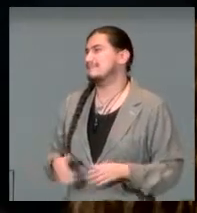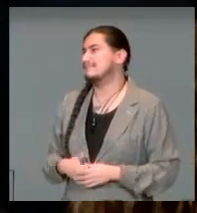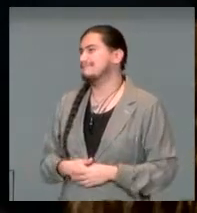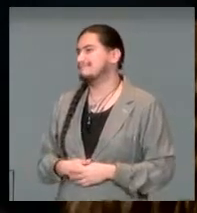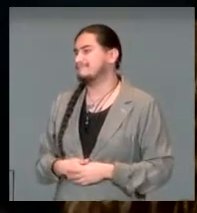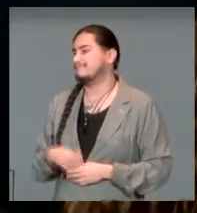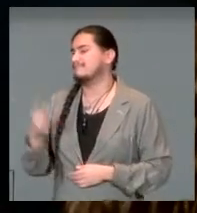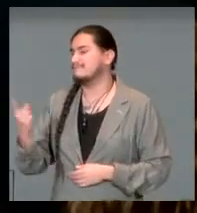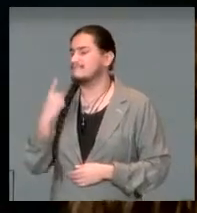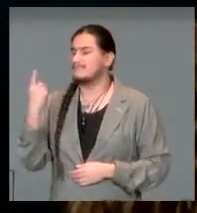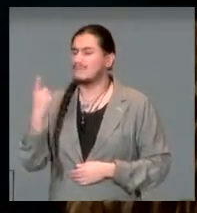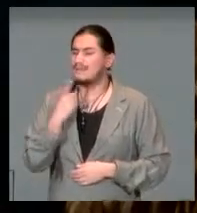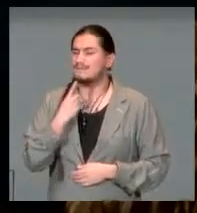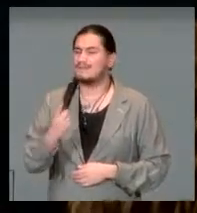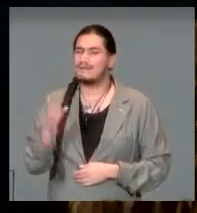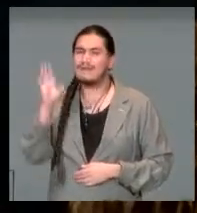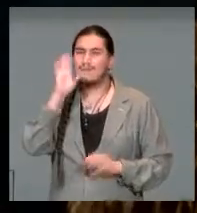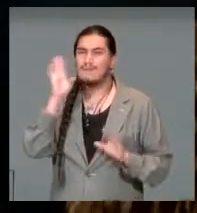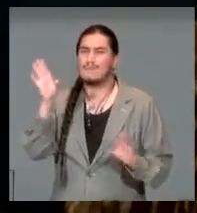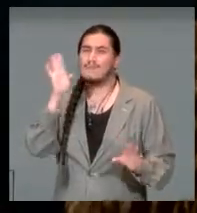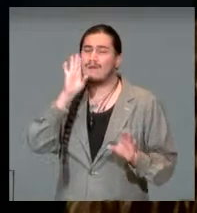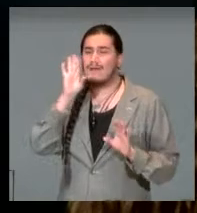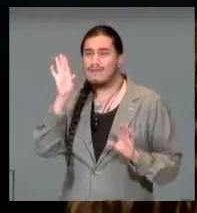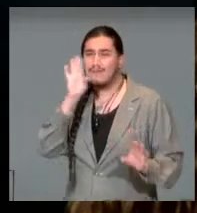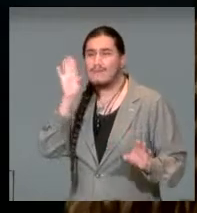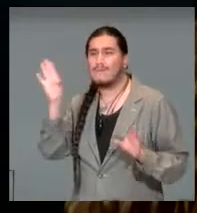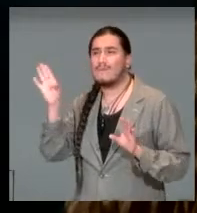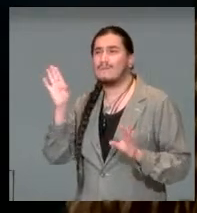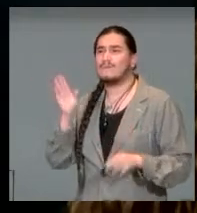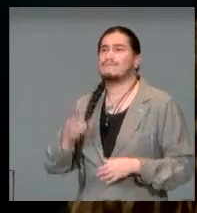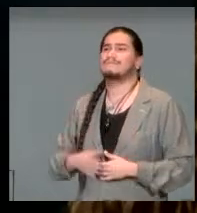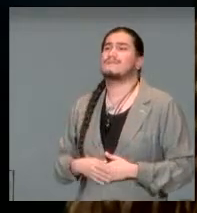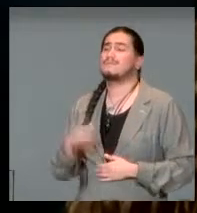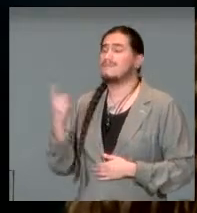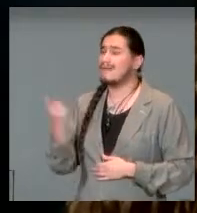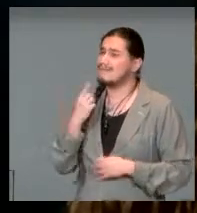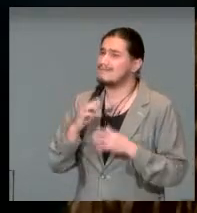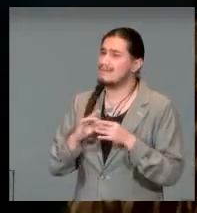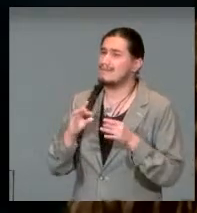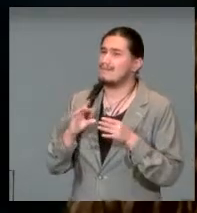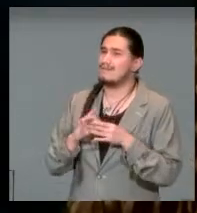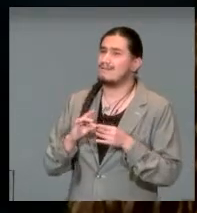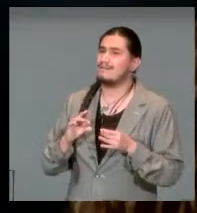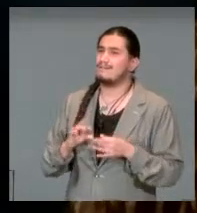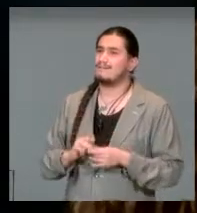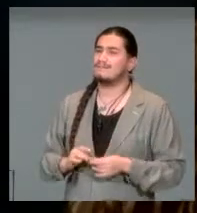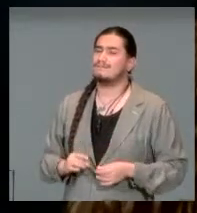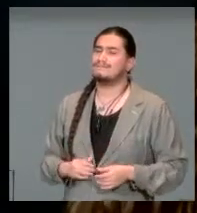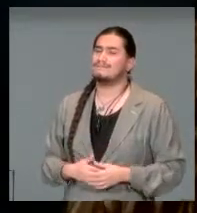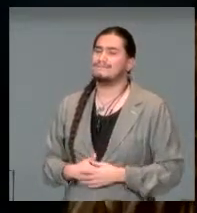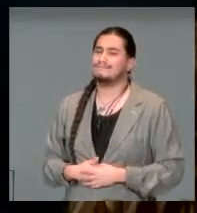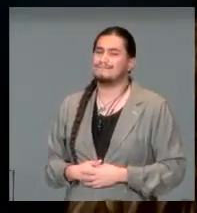is, somebody say hello, hello, hello, somebody say.